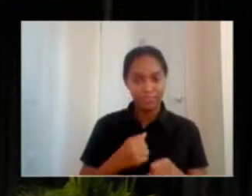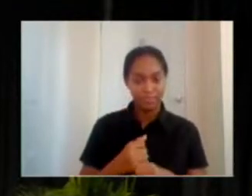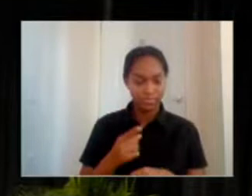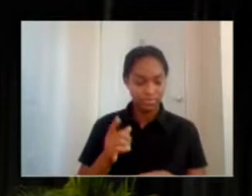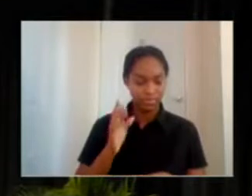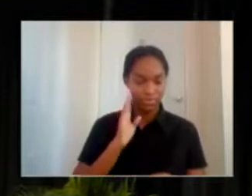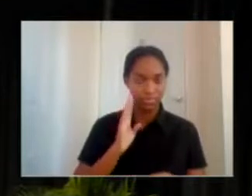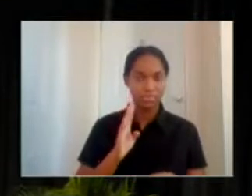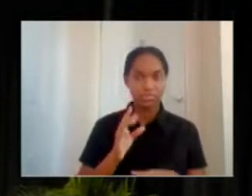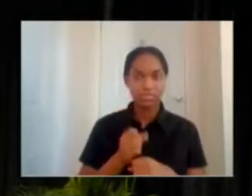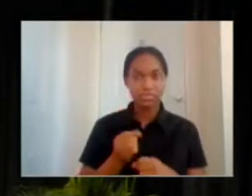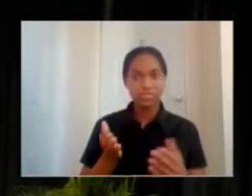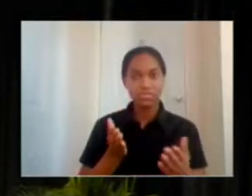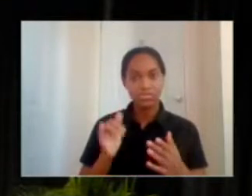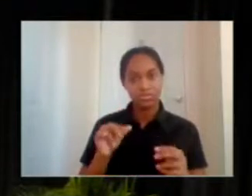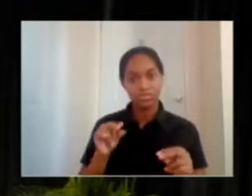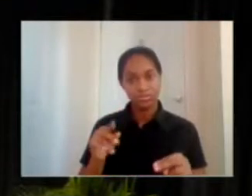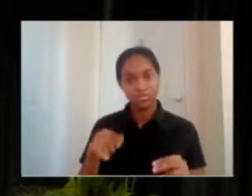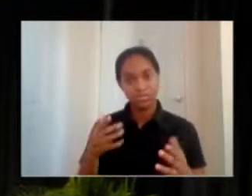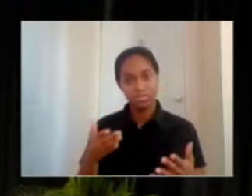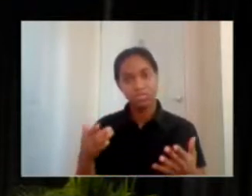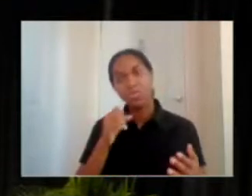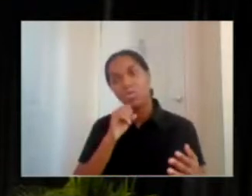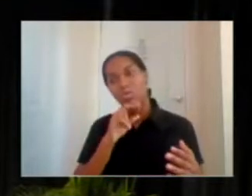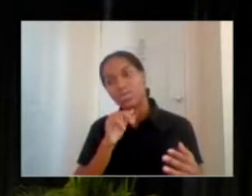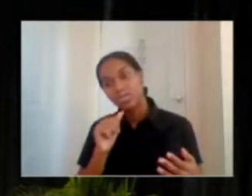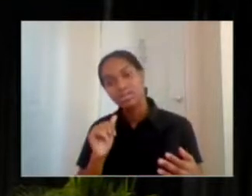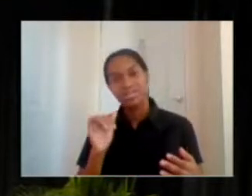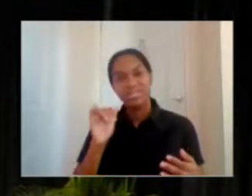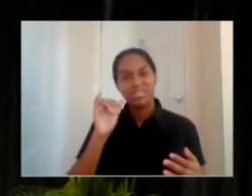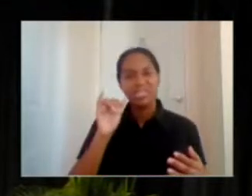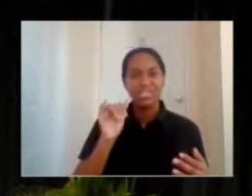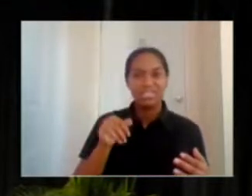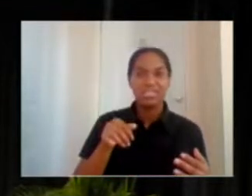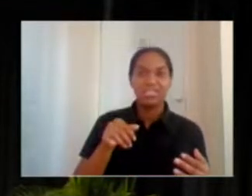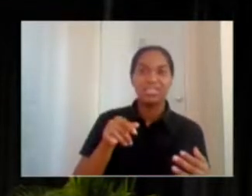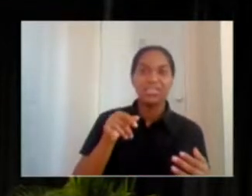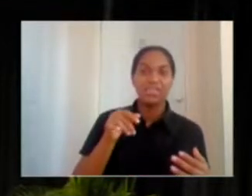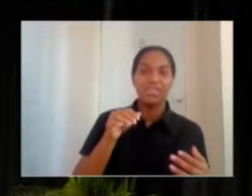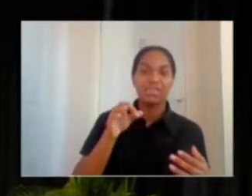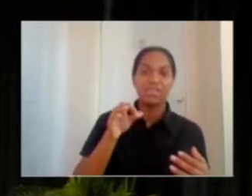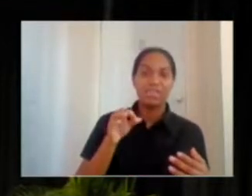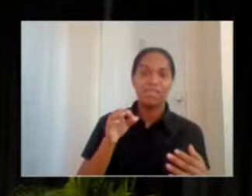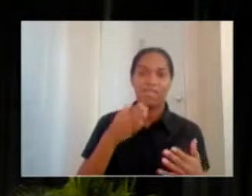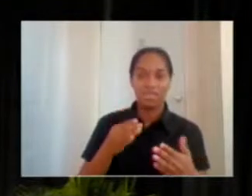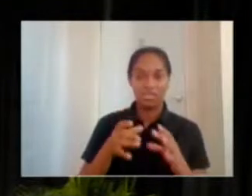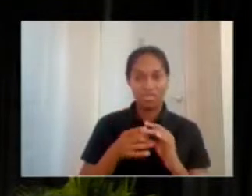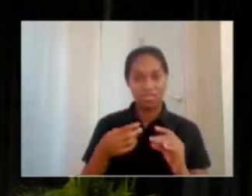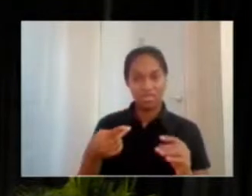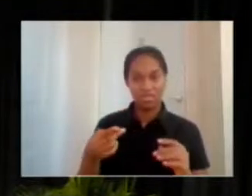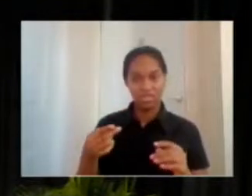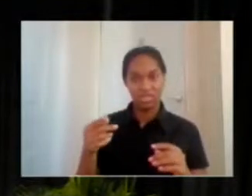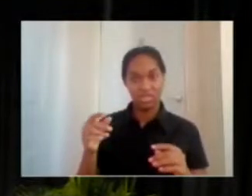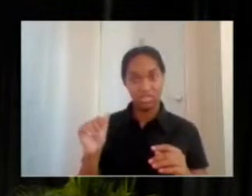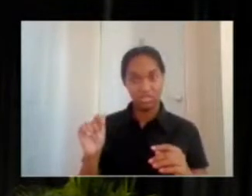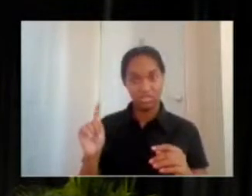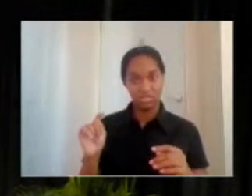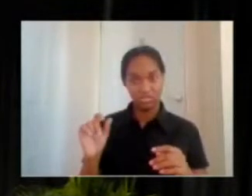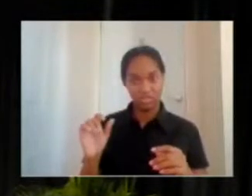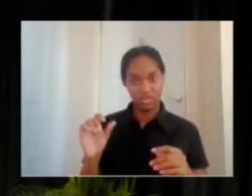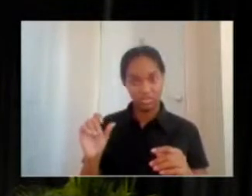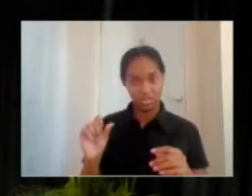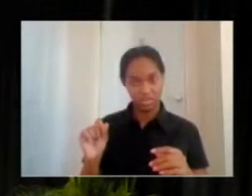launch services that need those things or not? It's the features of ATSC that are in most